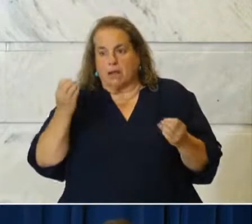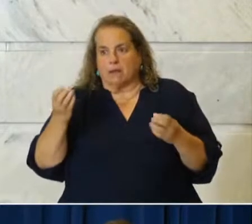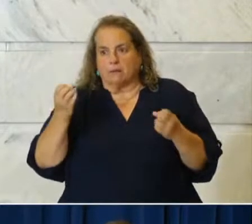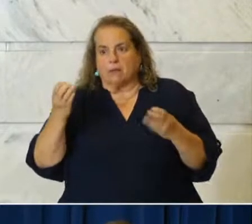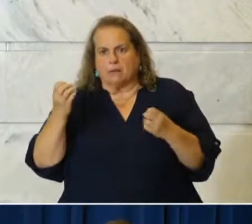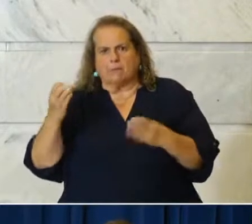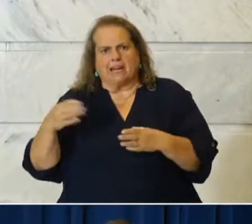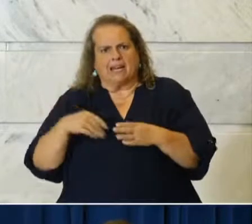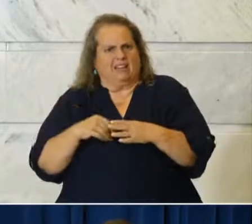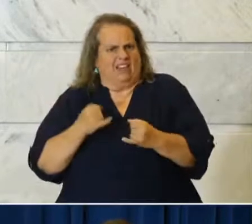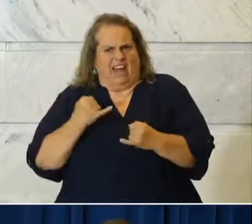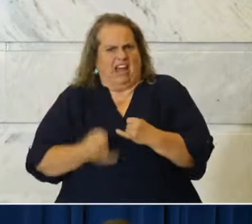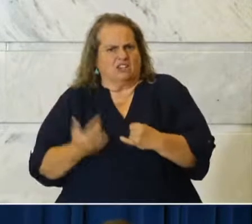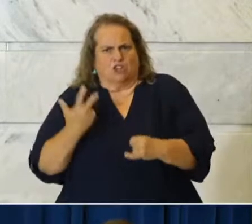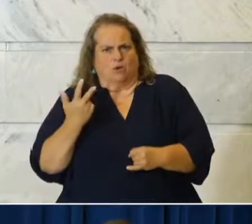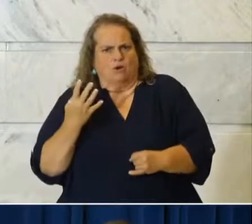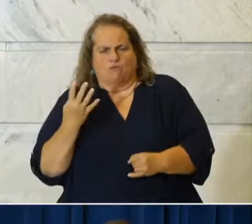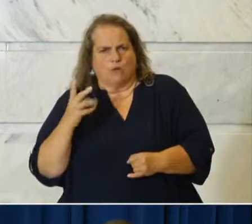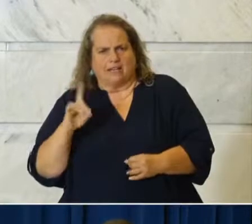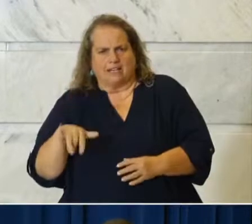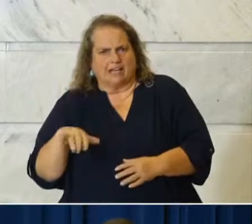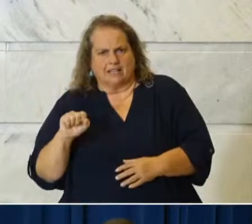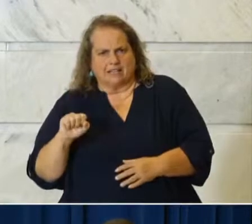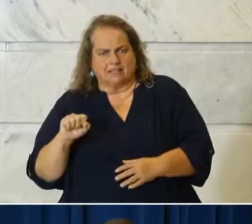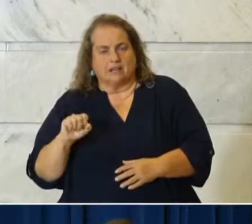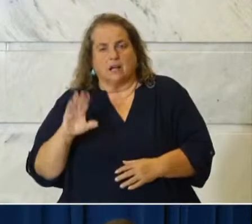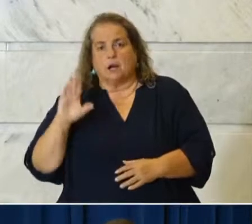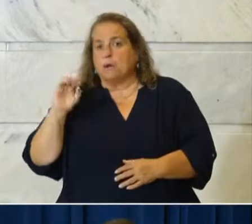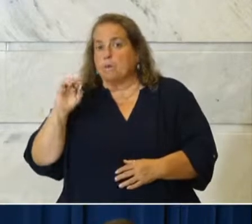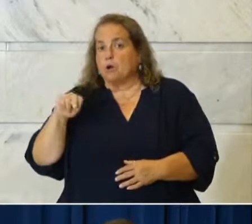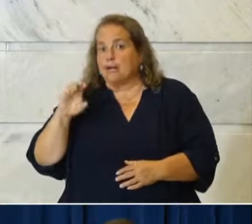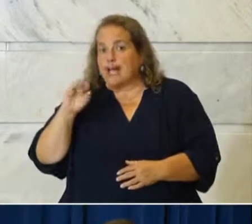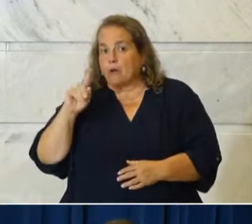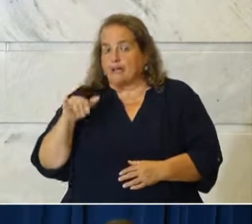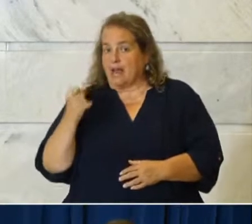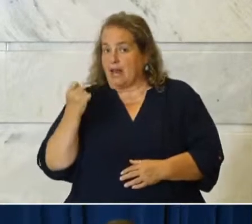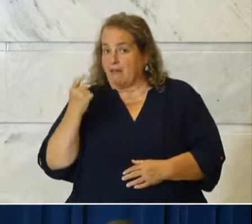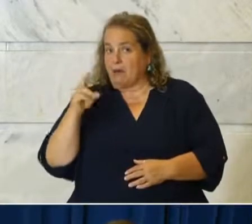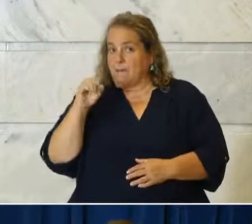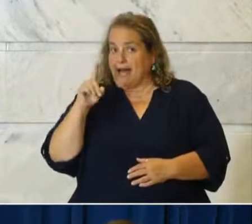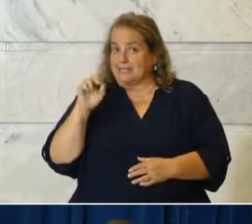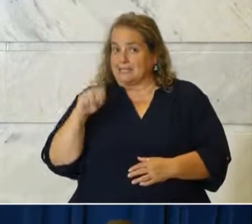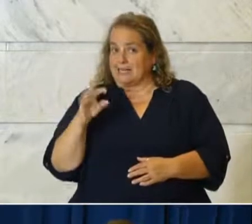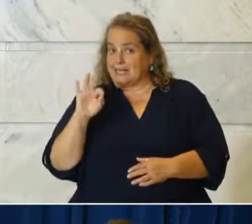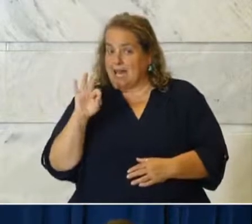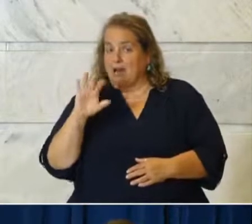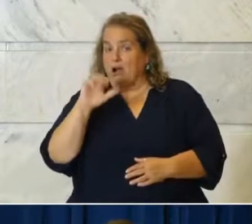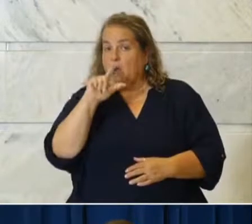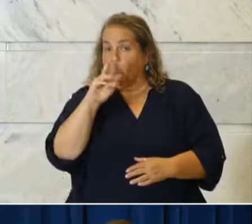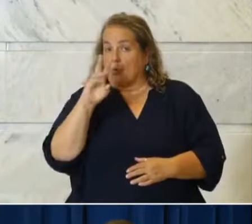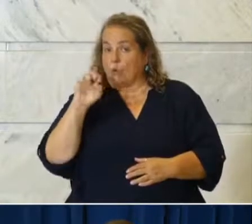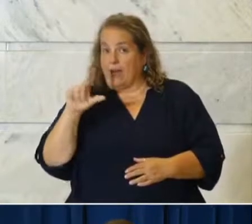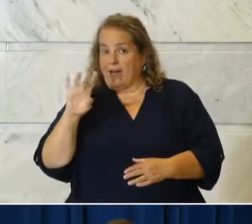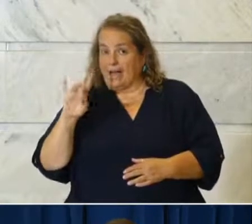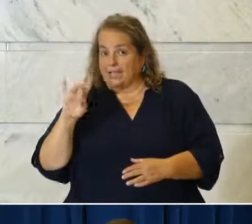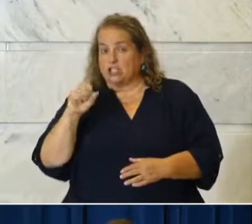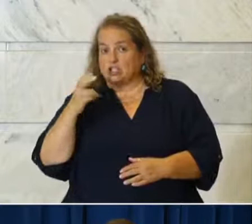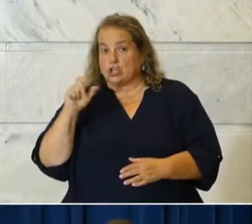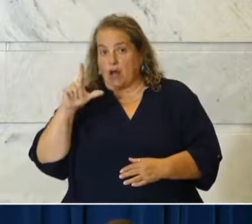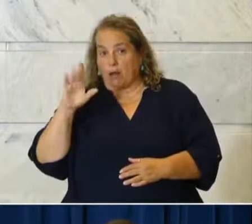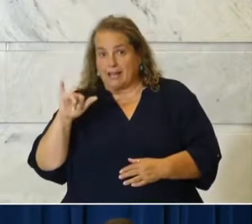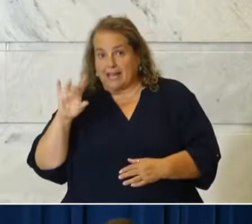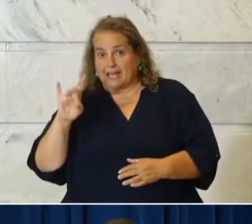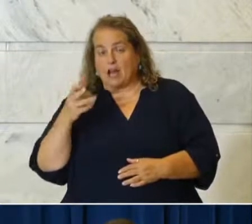in the last 3 or 4 days. Boone County 11, Madison 9, Caldwell 8, Shelby 8,